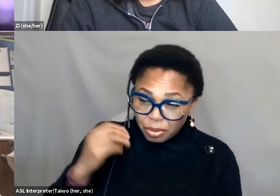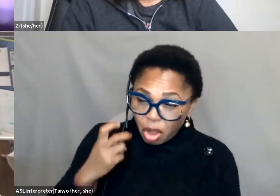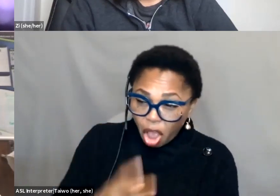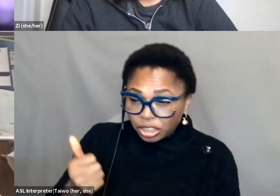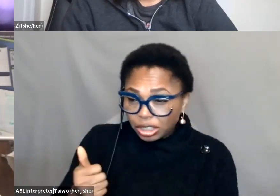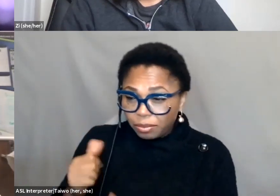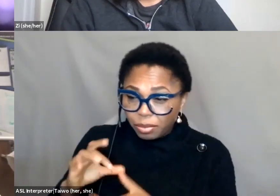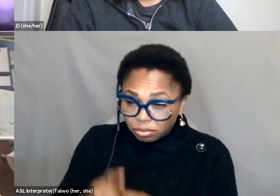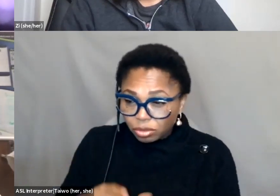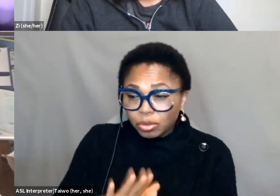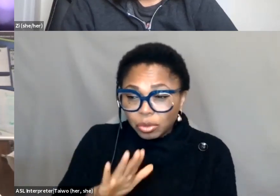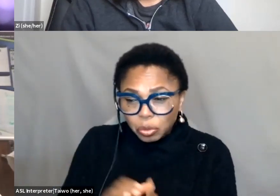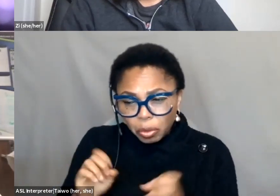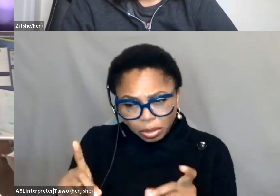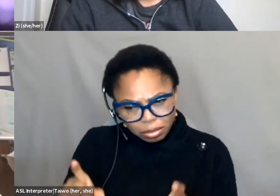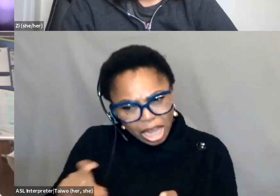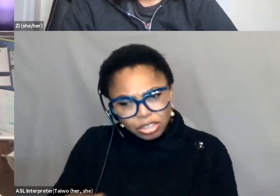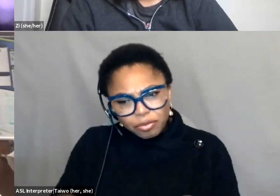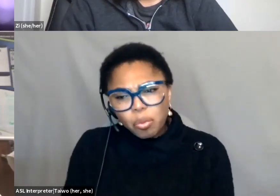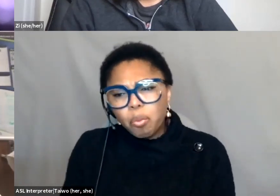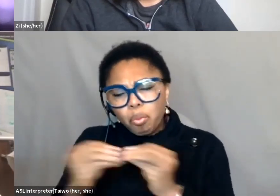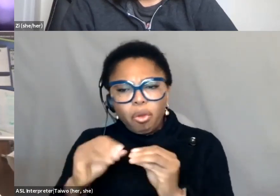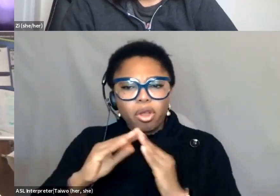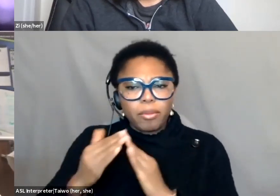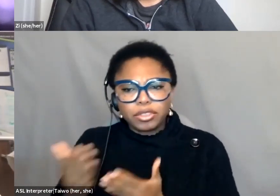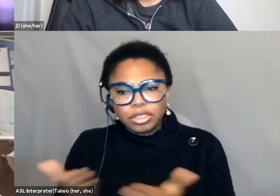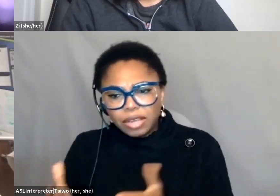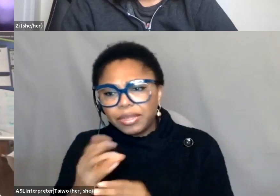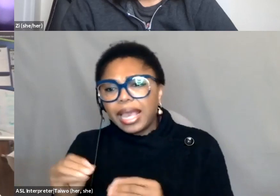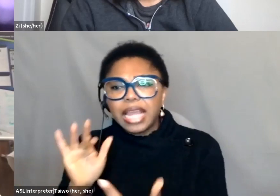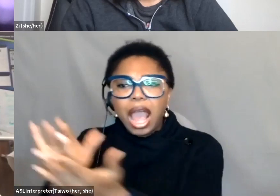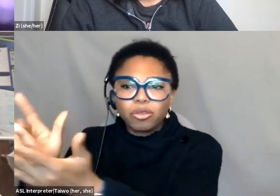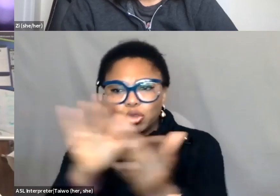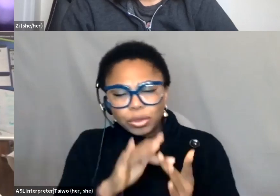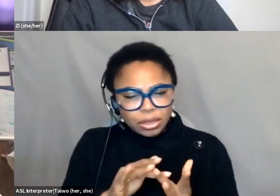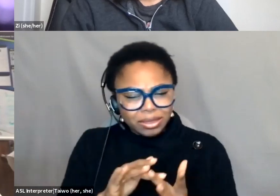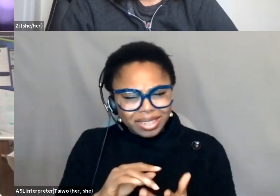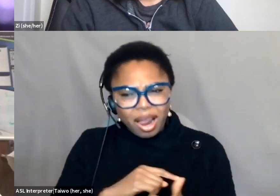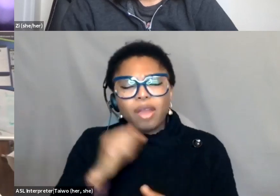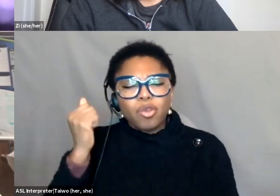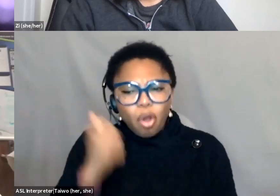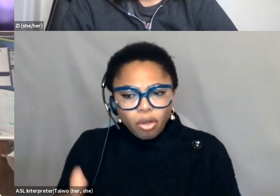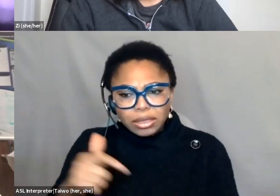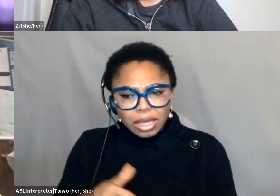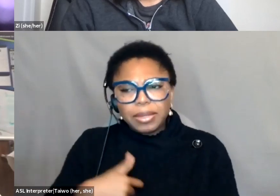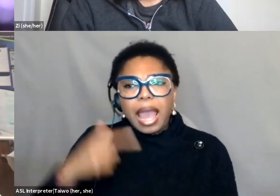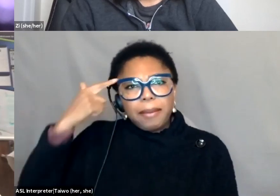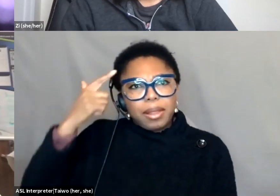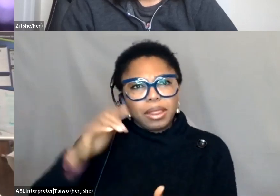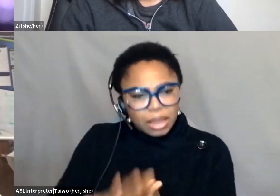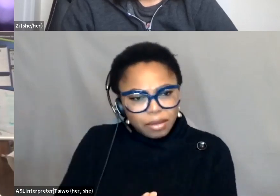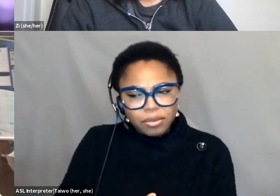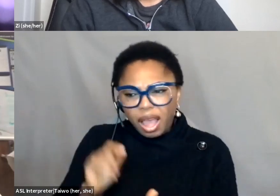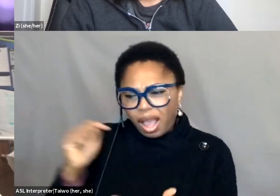in academia, that I should have done more community service and outreach. And all of the times that I believed that